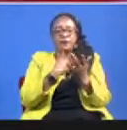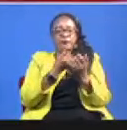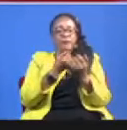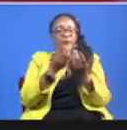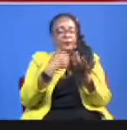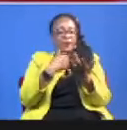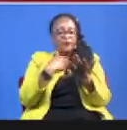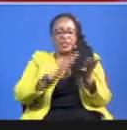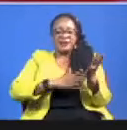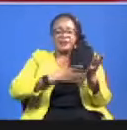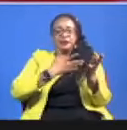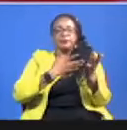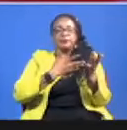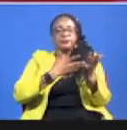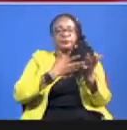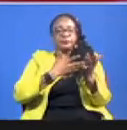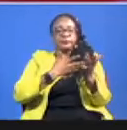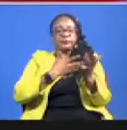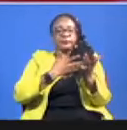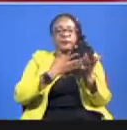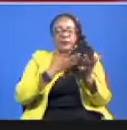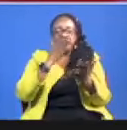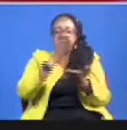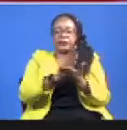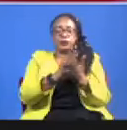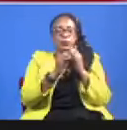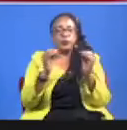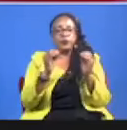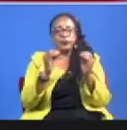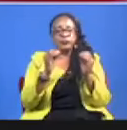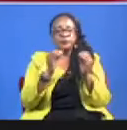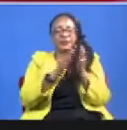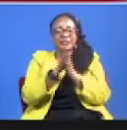protests, said that there is widespread anger,